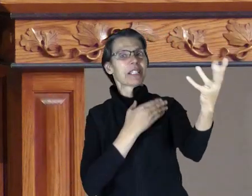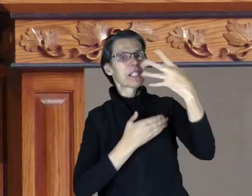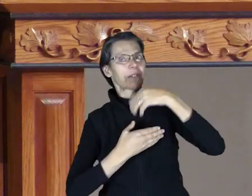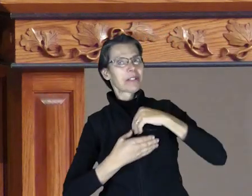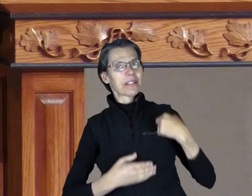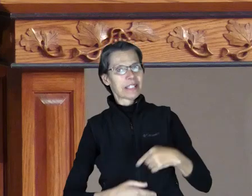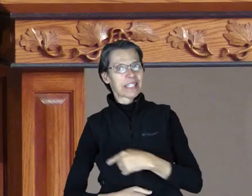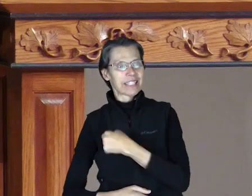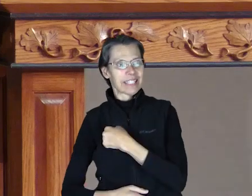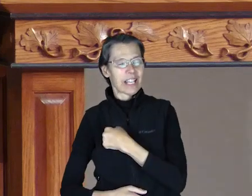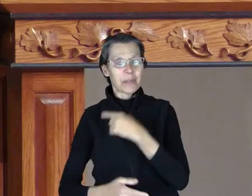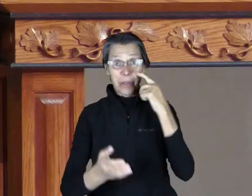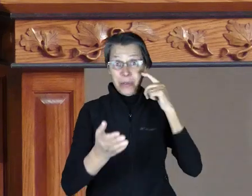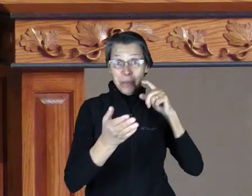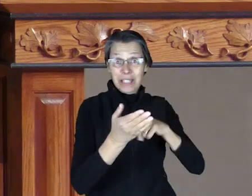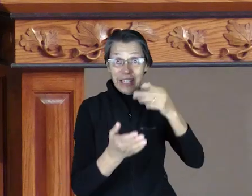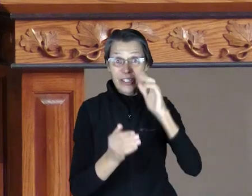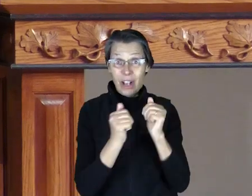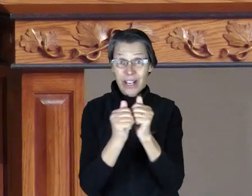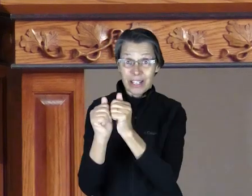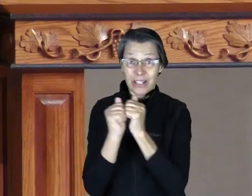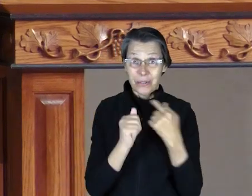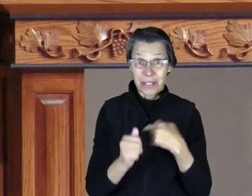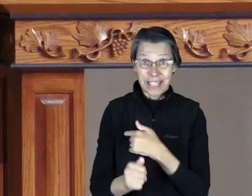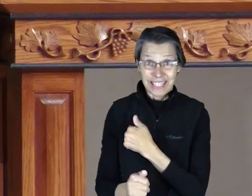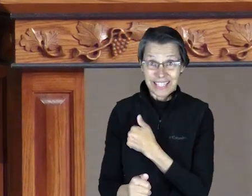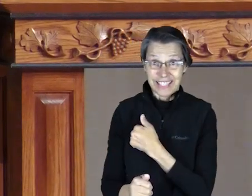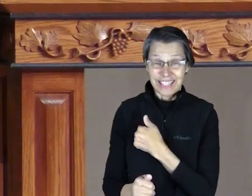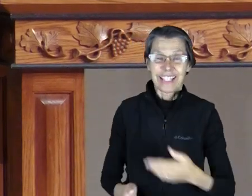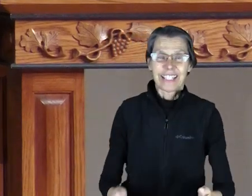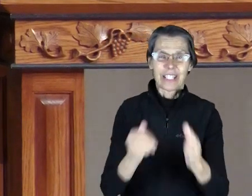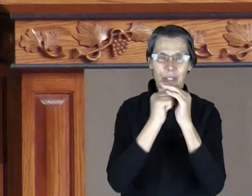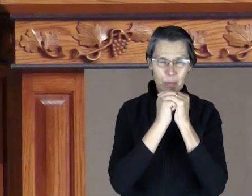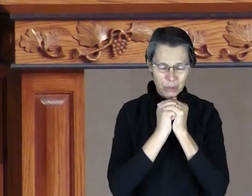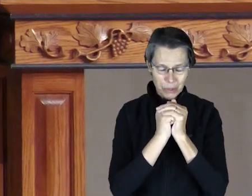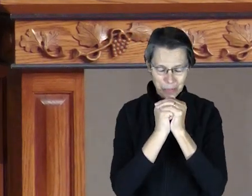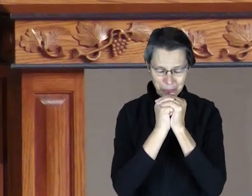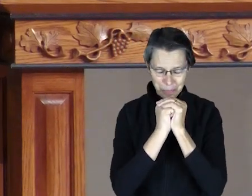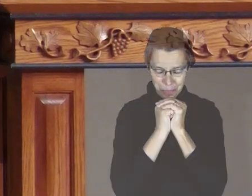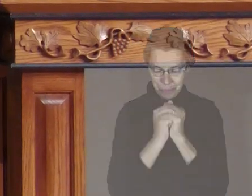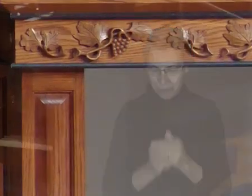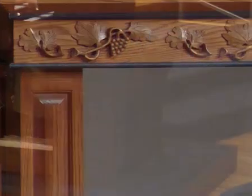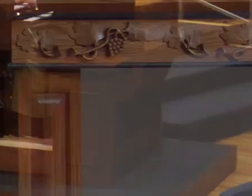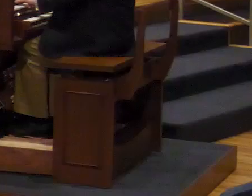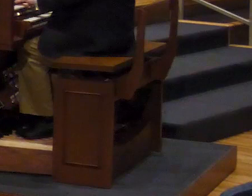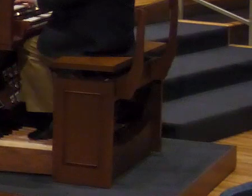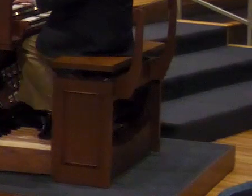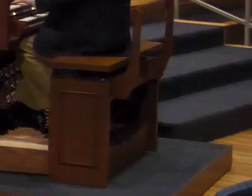to be among us, as together we realize and recognize God's presence among us. Let us worship.